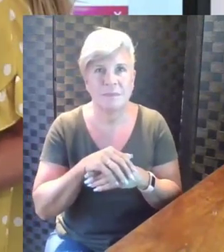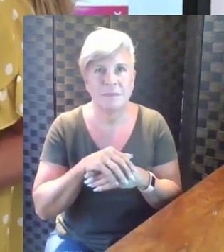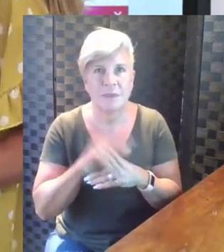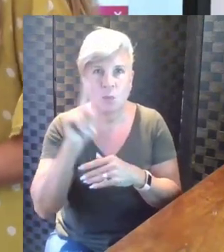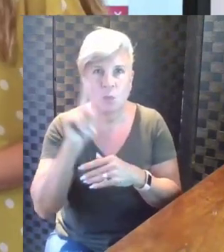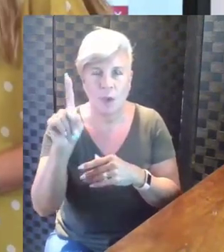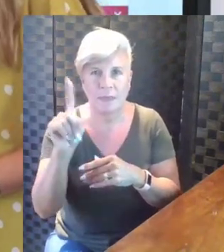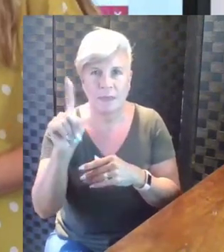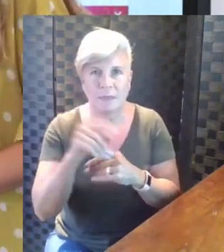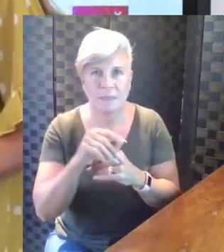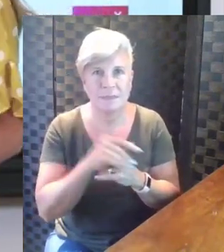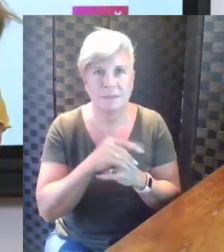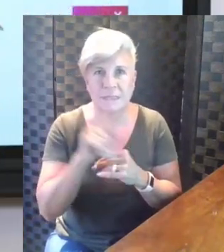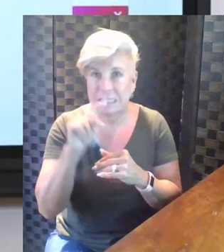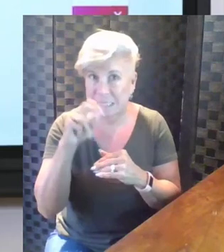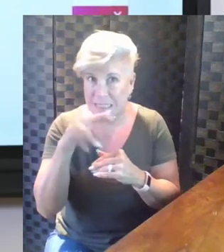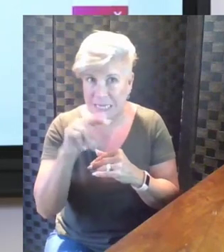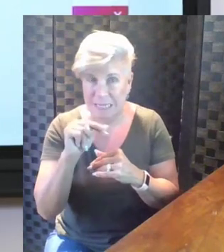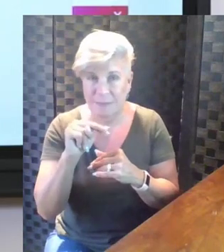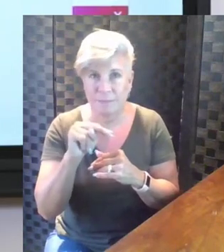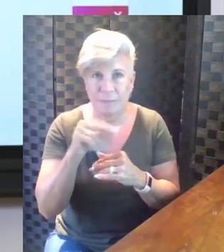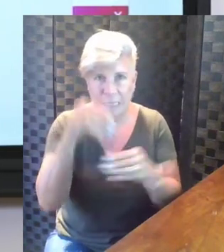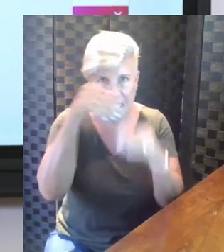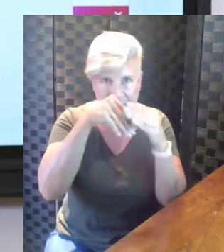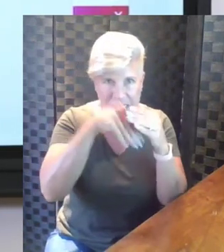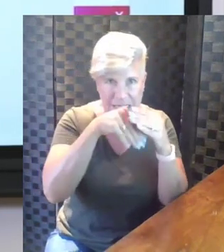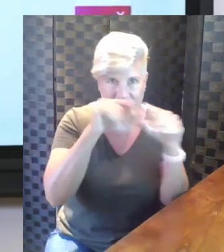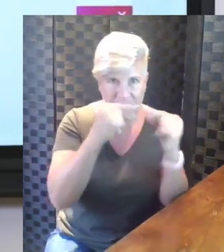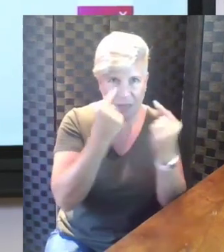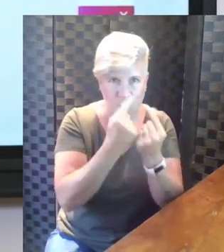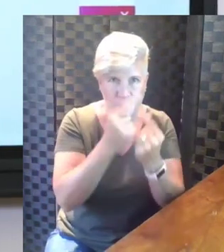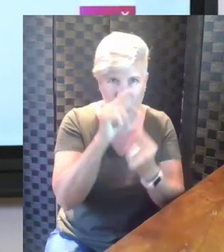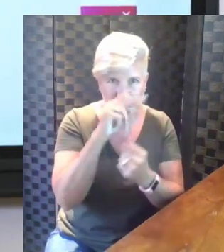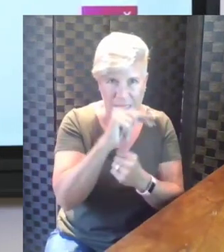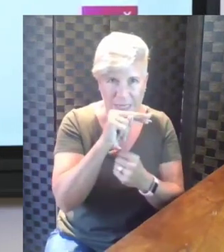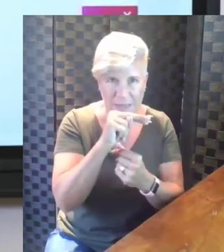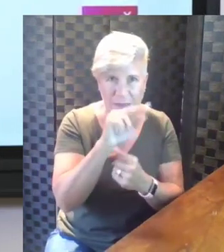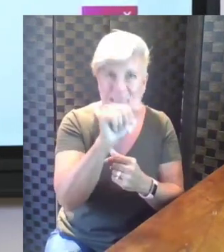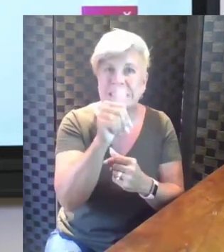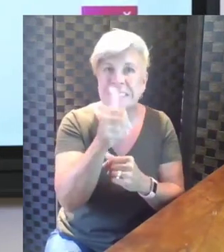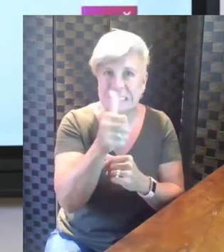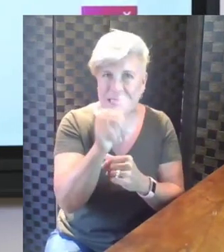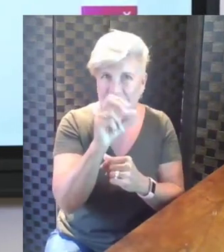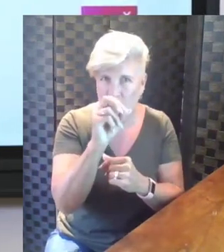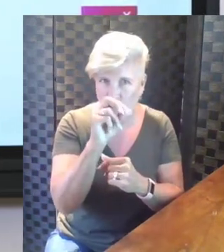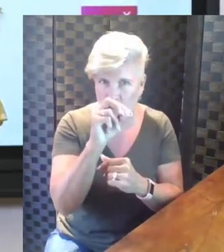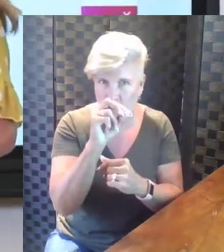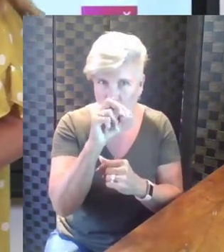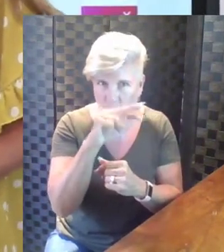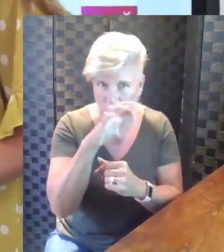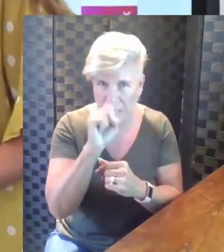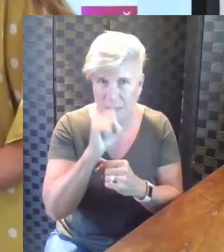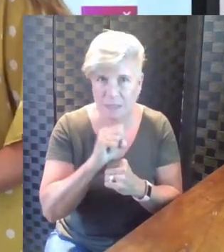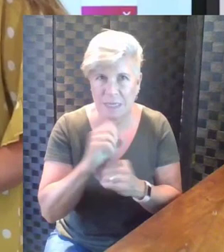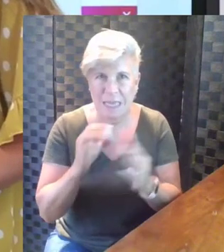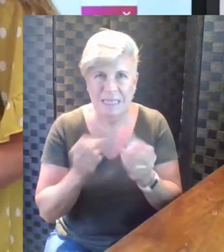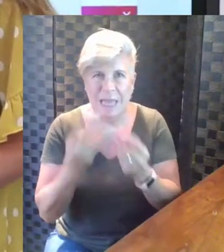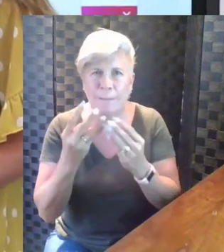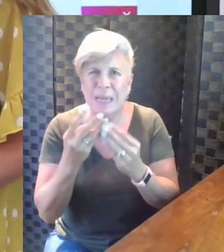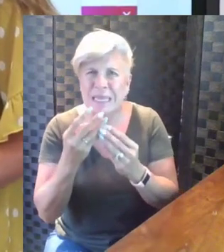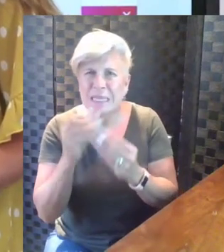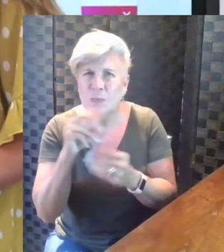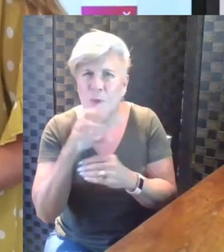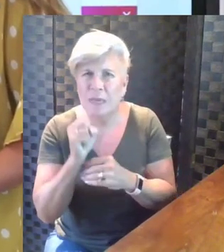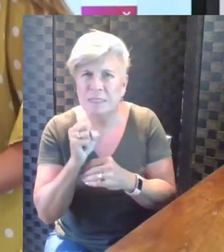we have 1 in the tens place. We know that inside that group of 10 are 10 ones. And then let's count our little